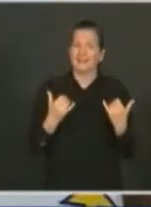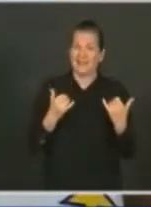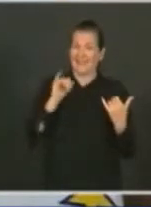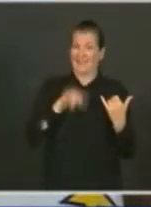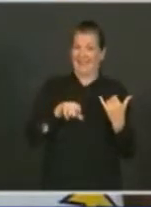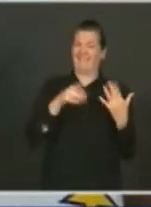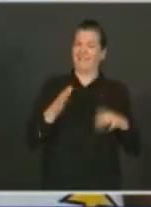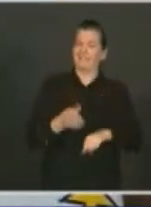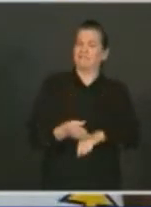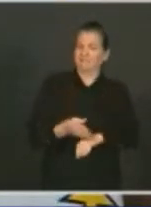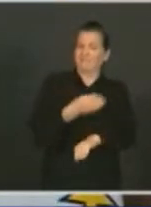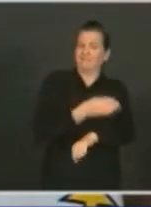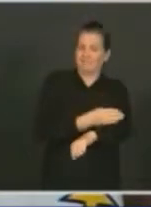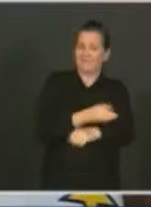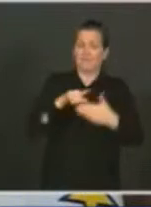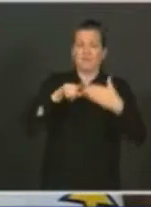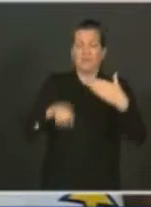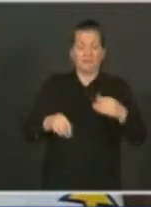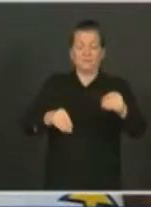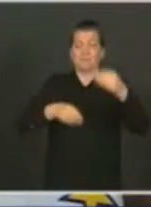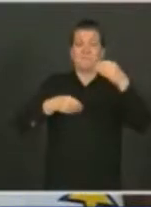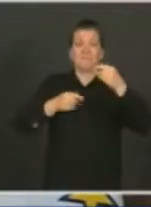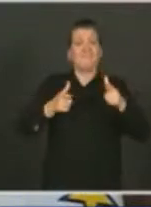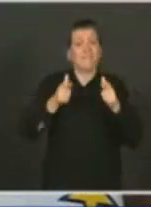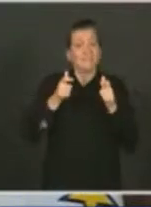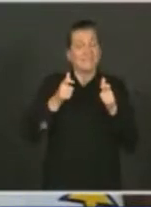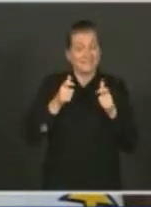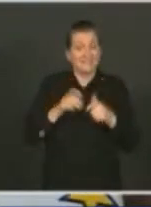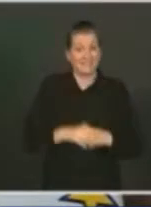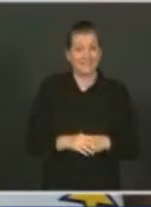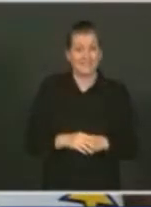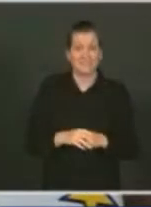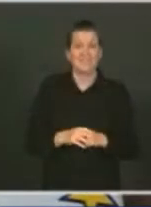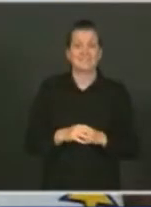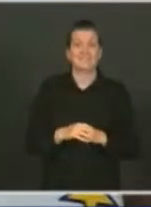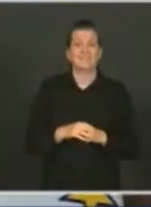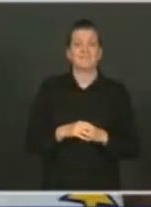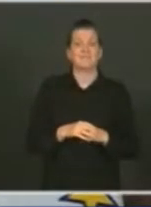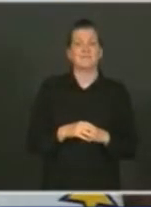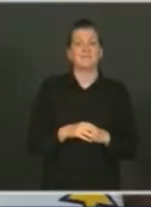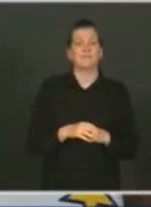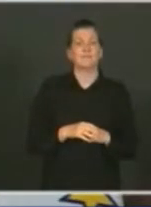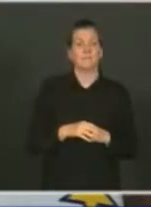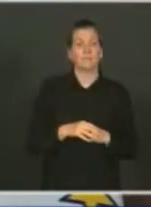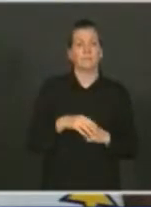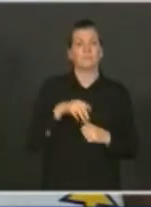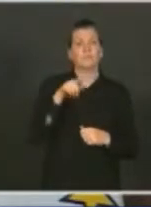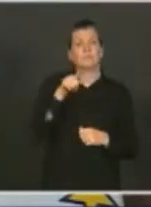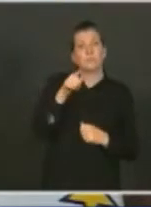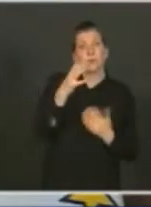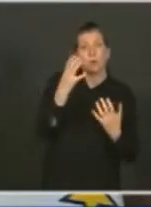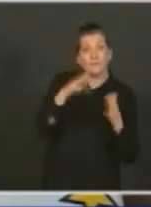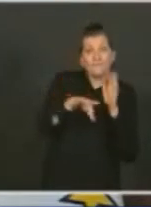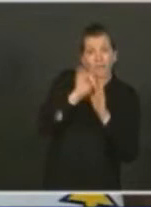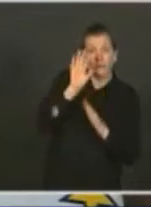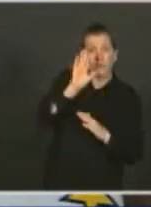we want you to know as quickly as possible, and then we need you to go ahead and isolate. And that's why we are